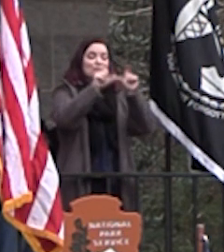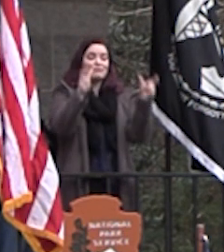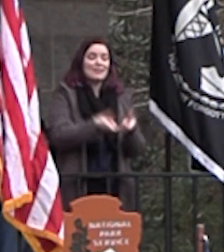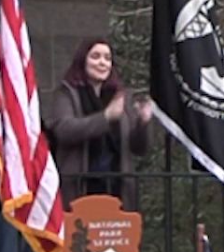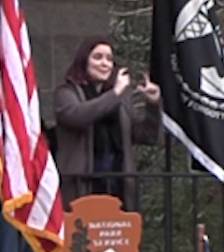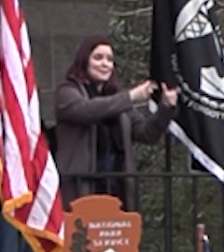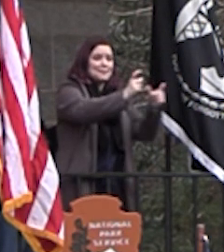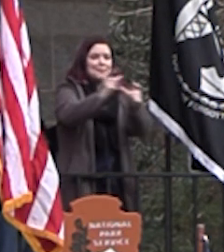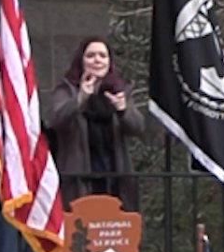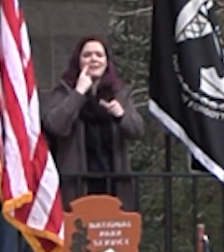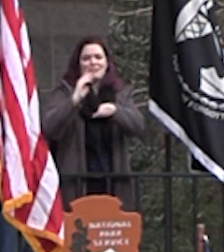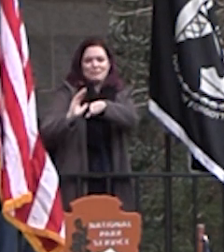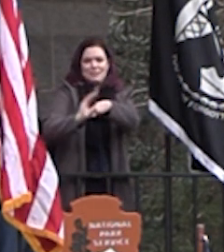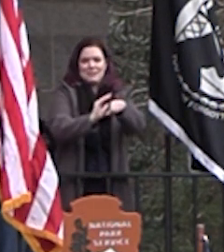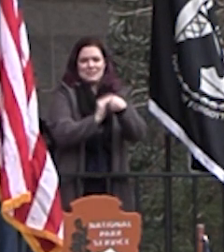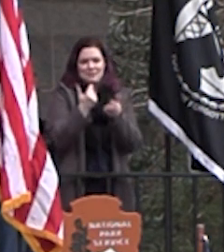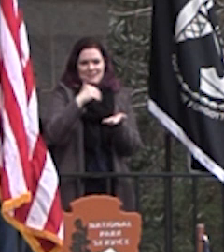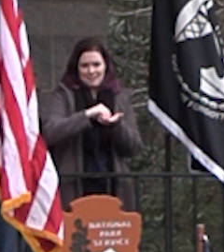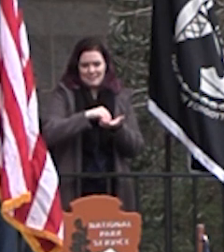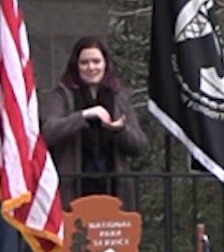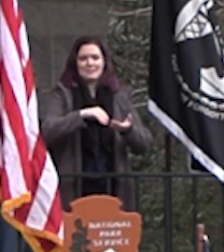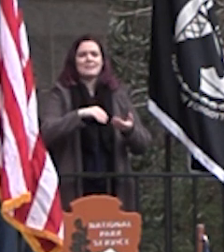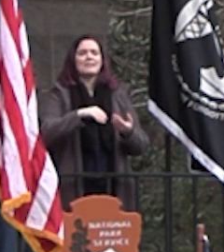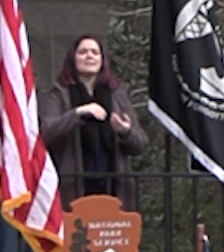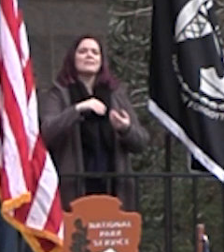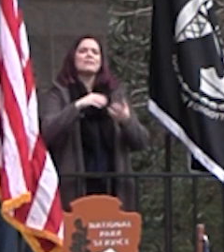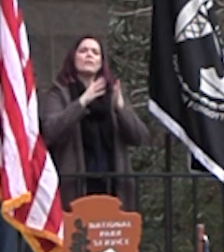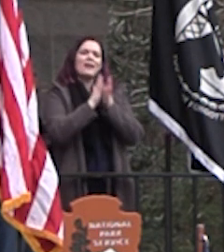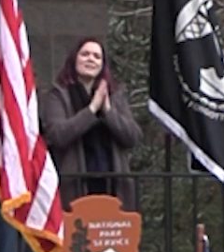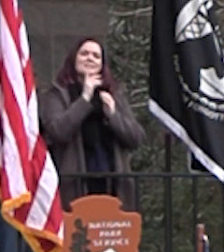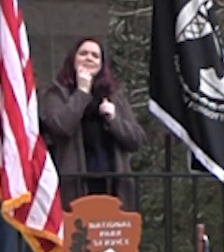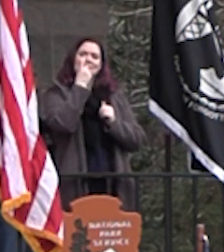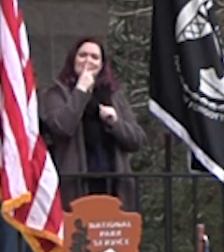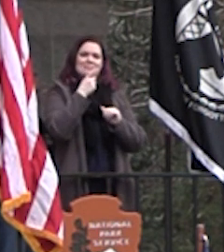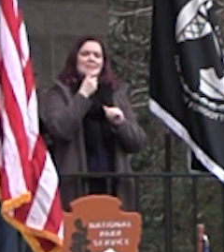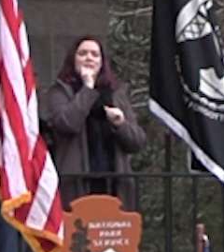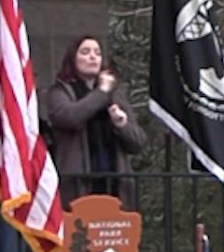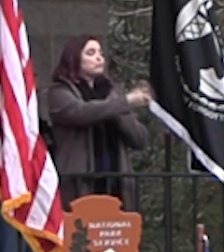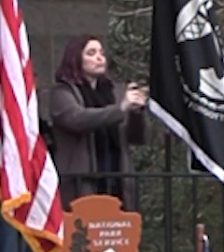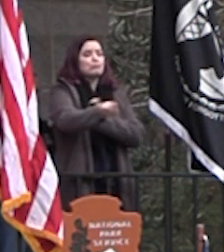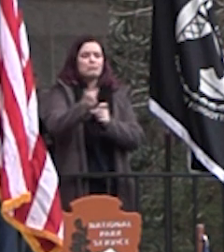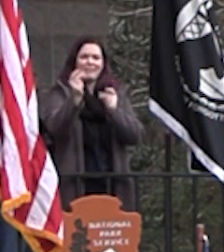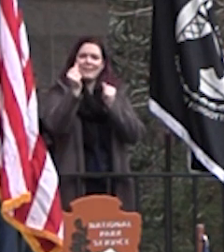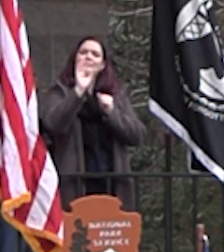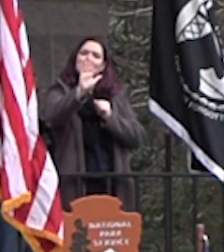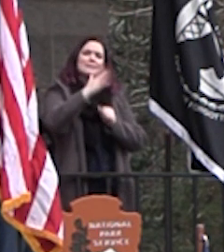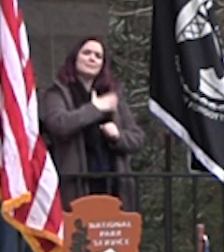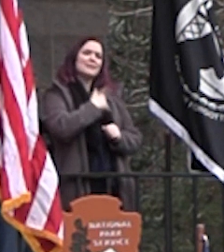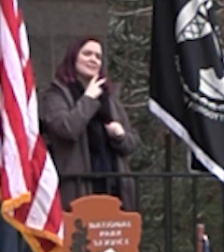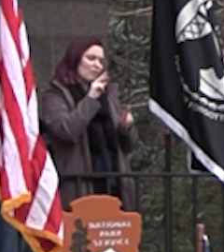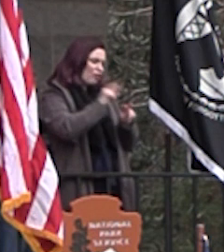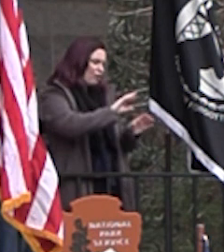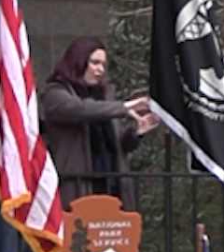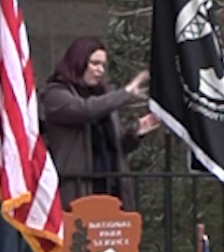you again what Mr. Pittman talked about. We ask that you pause to read the name on the headstone to honor and remember